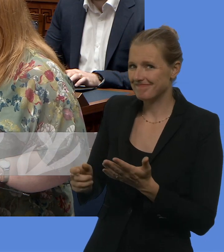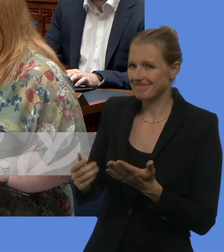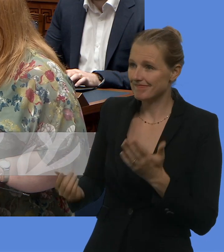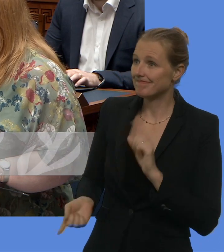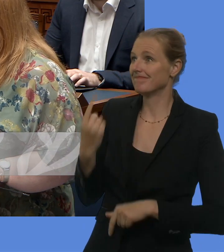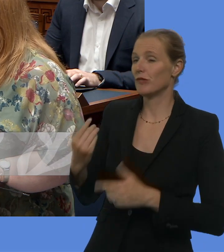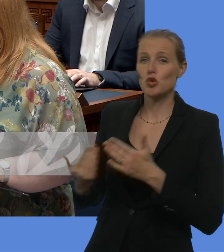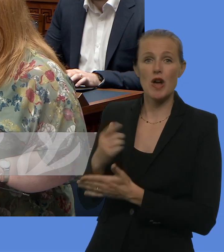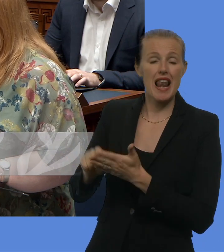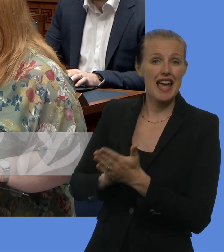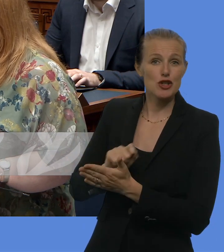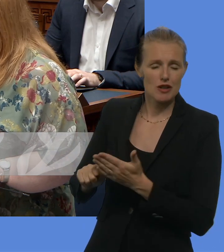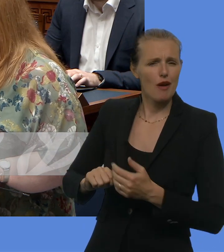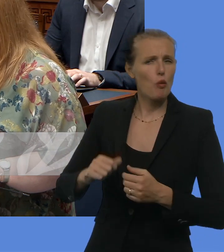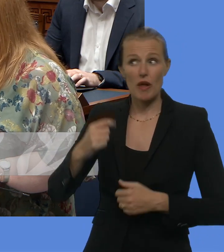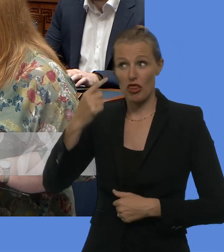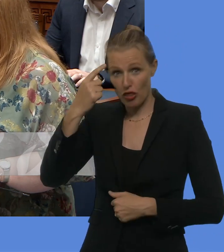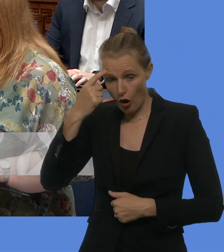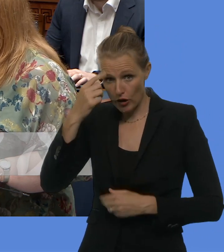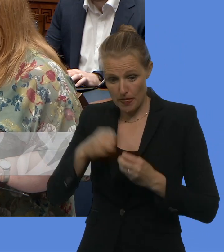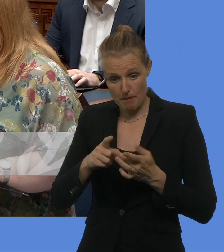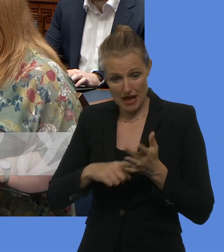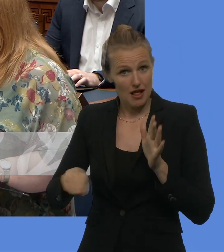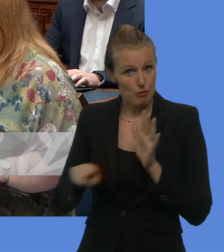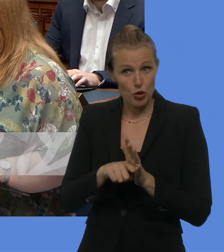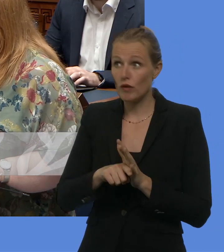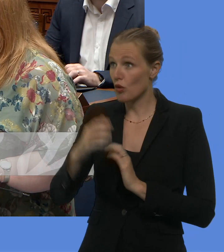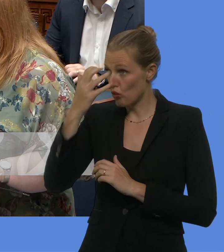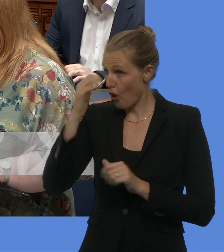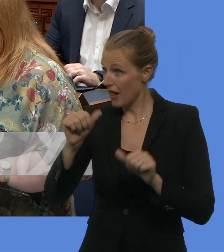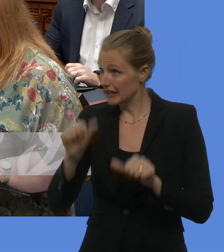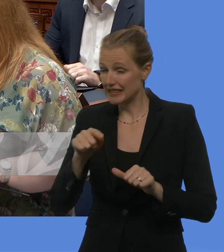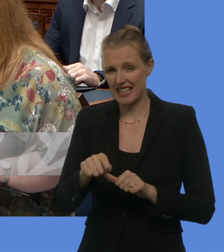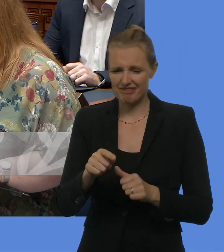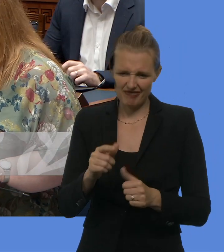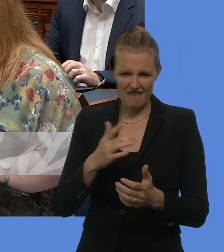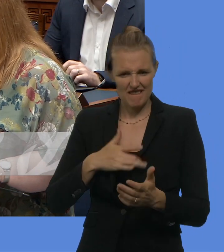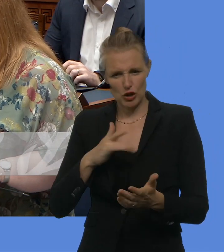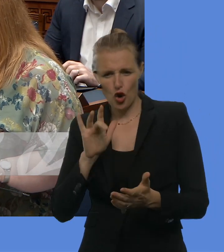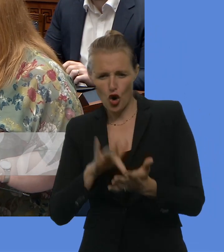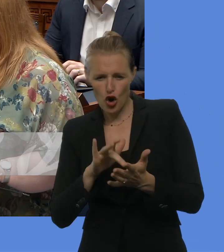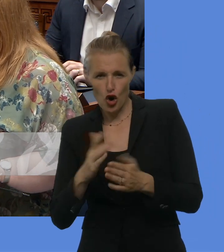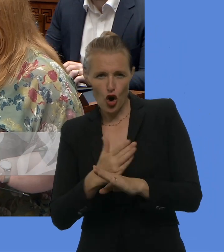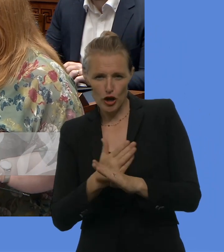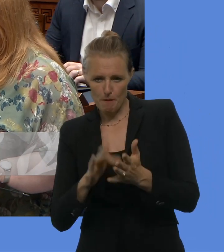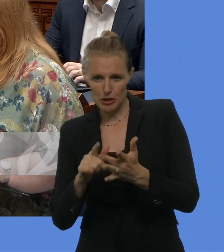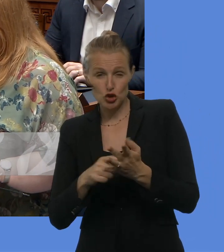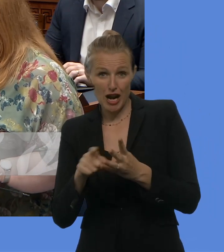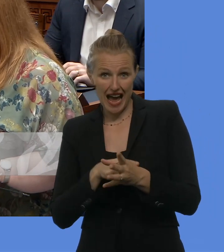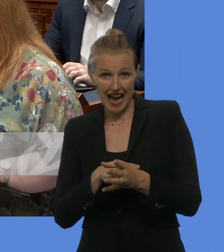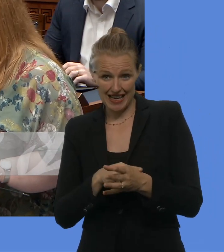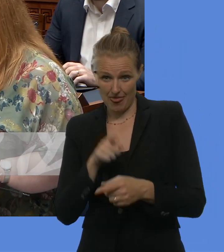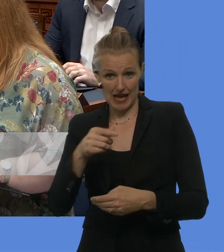this bill would be approved and receive royal assent in early to mid-July. And so that is the deadline to